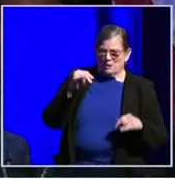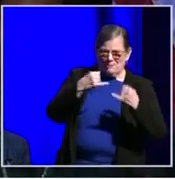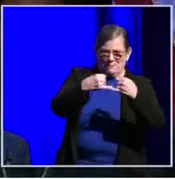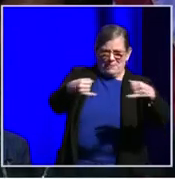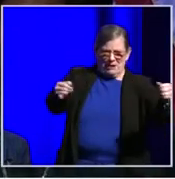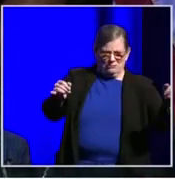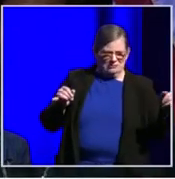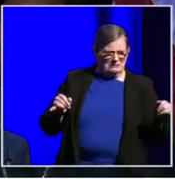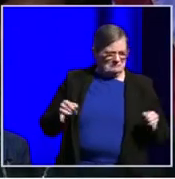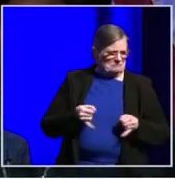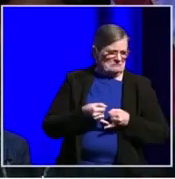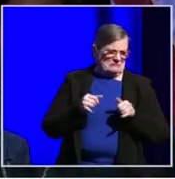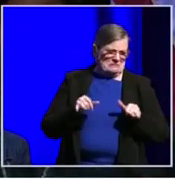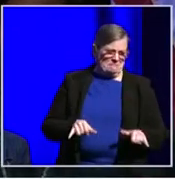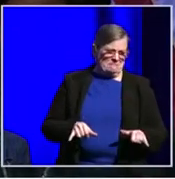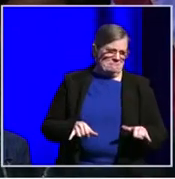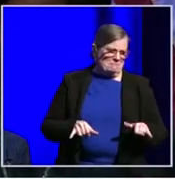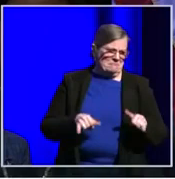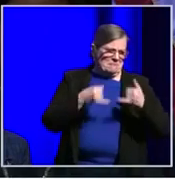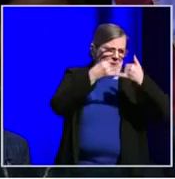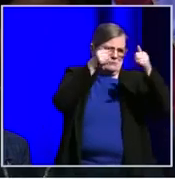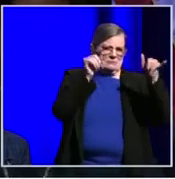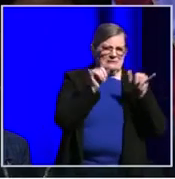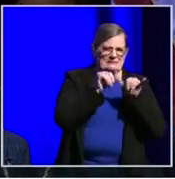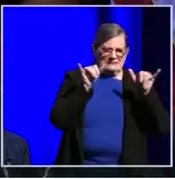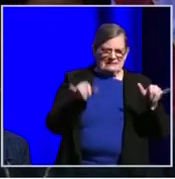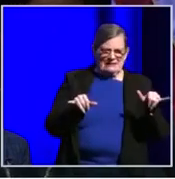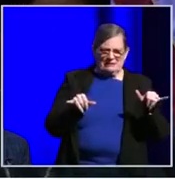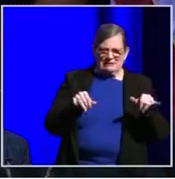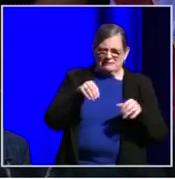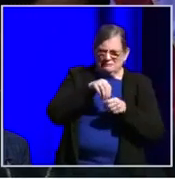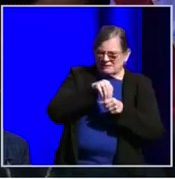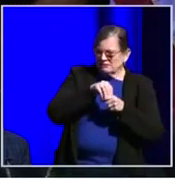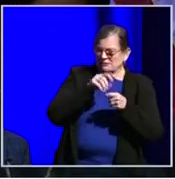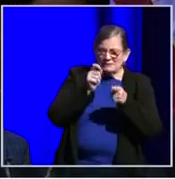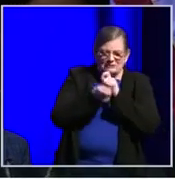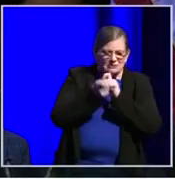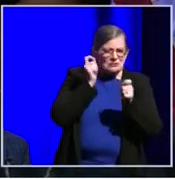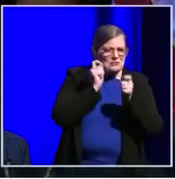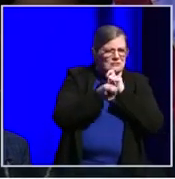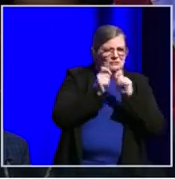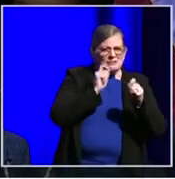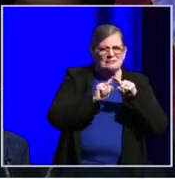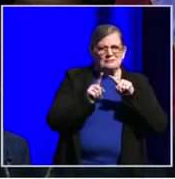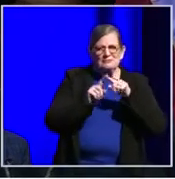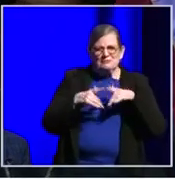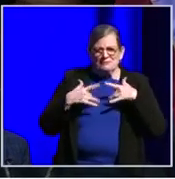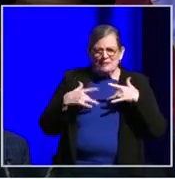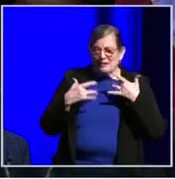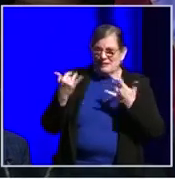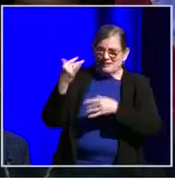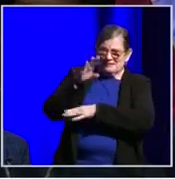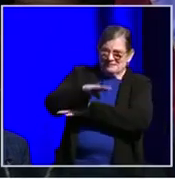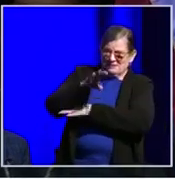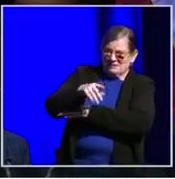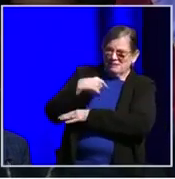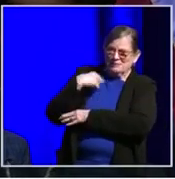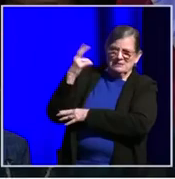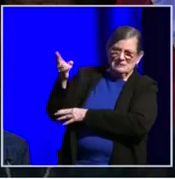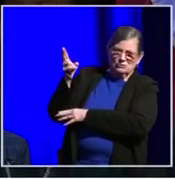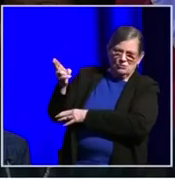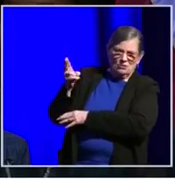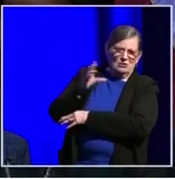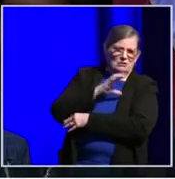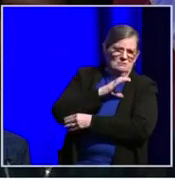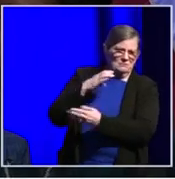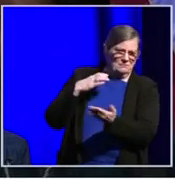our boundaries is dynamic and ever-changing. This afternoon, I'll be making history by swearing in the commissioners of ANC 1E